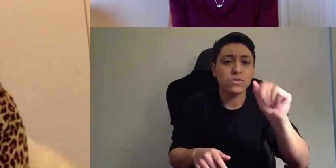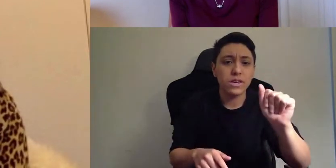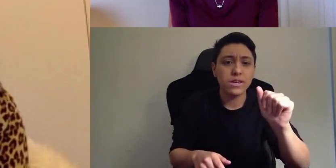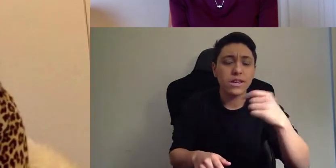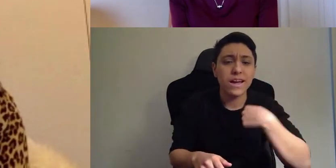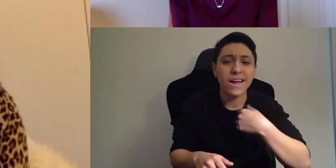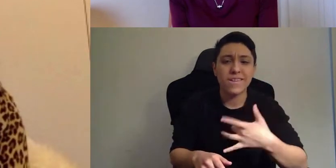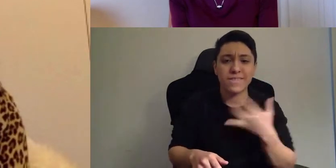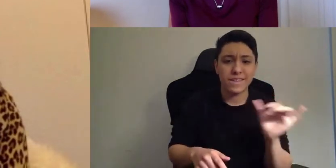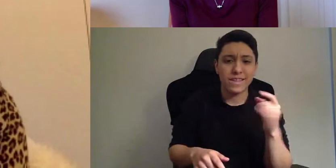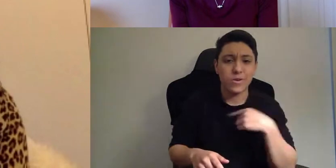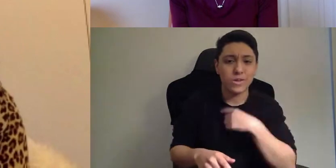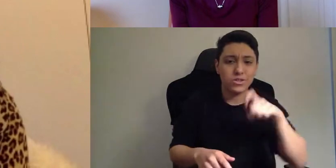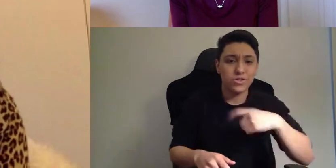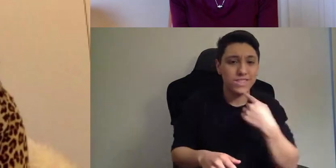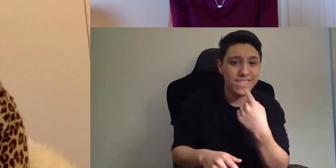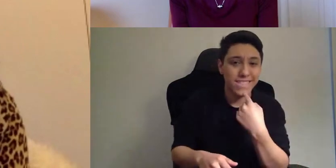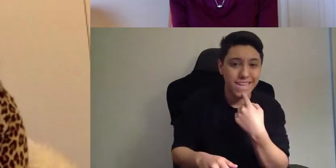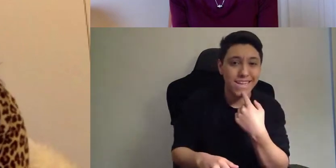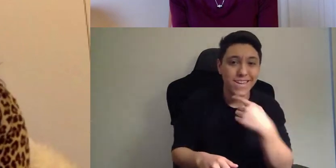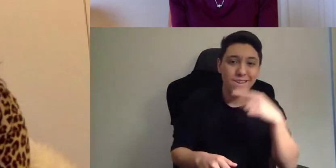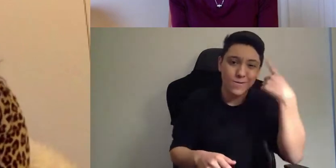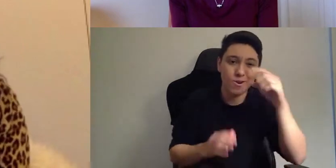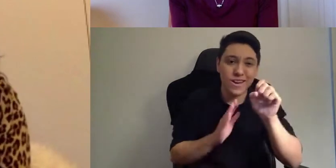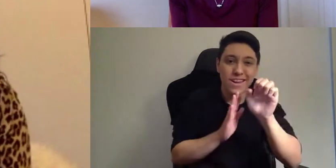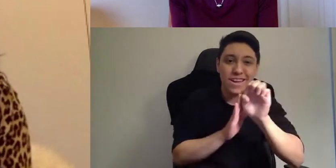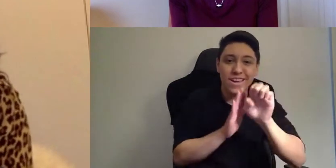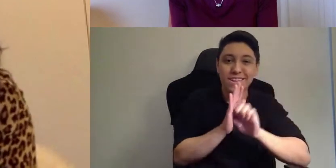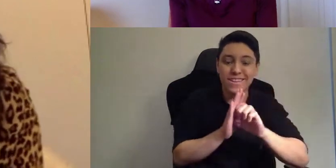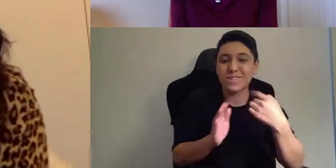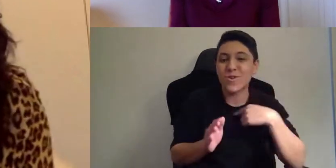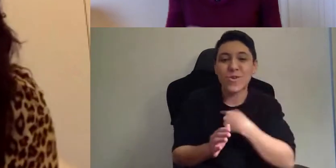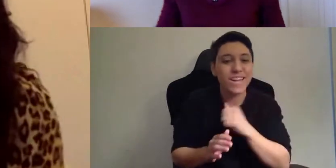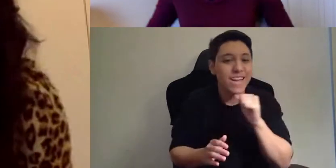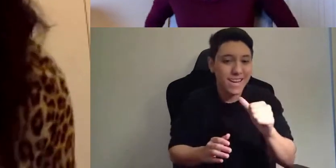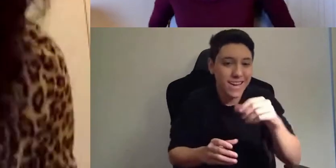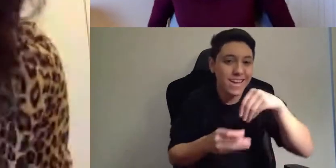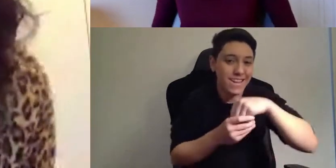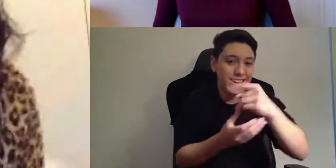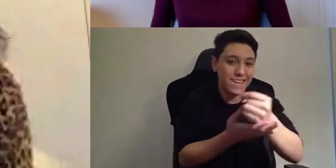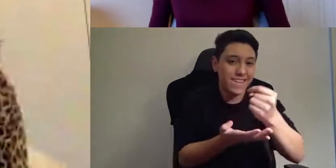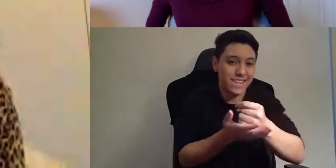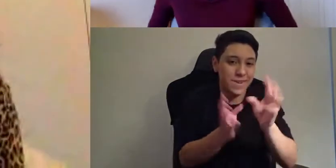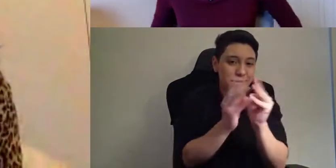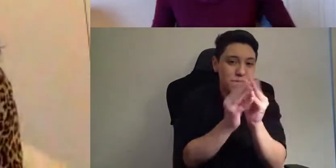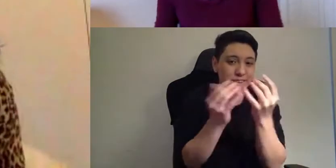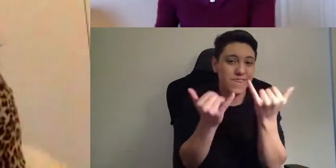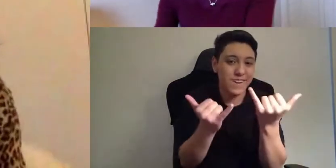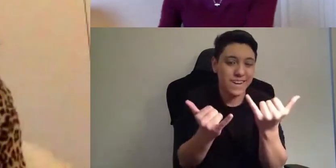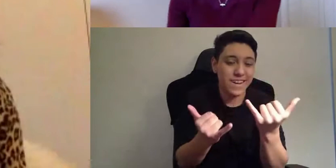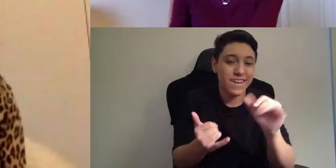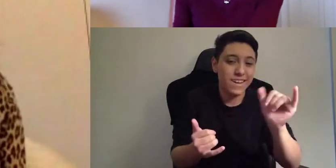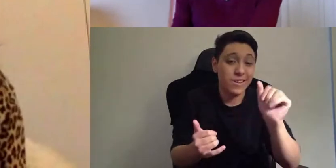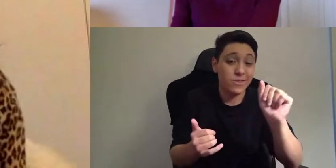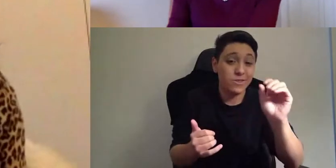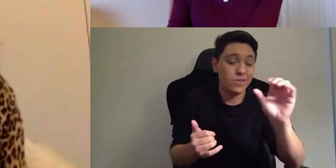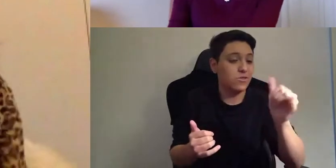for the sake of ethics, that we are not in a therapy session right now. And Joanna and I are